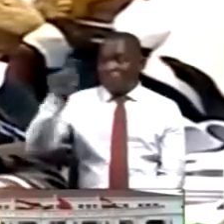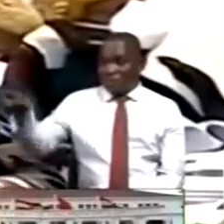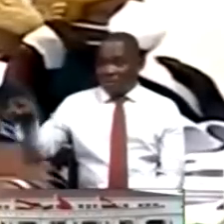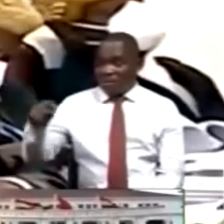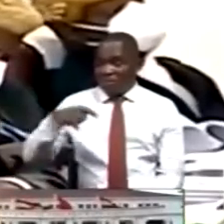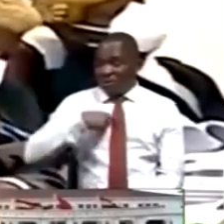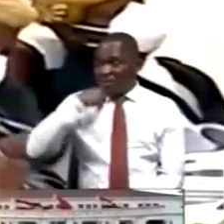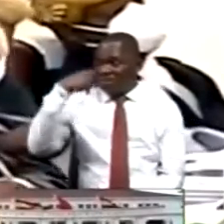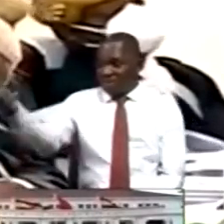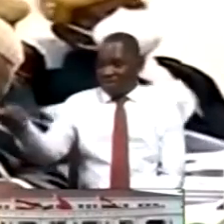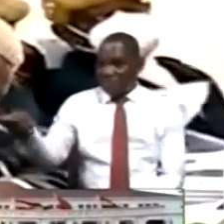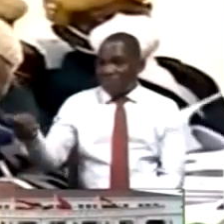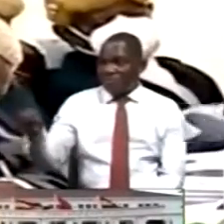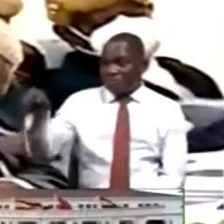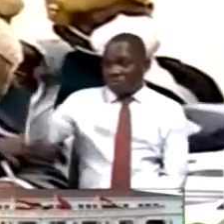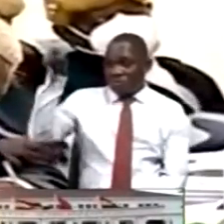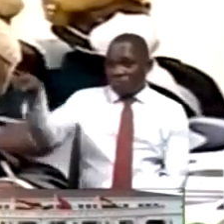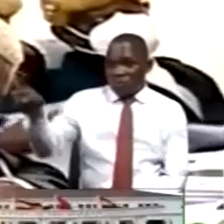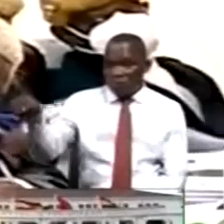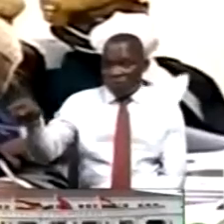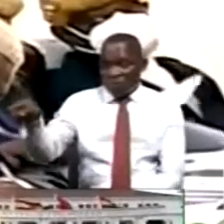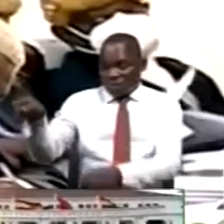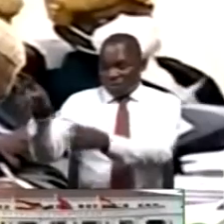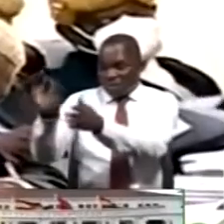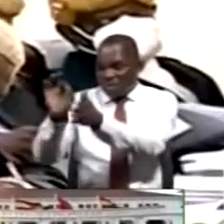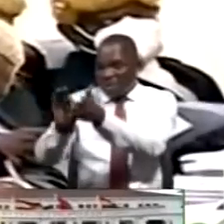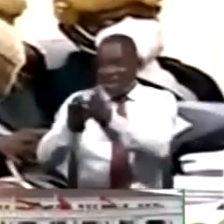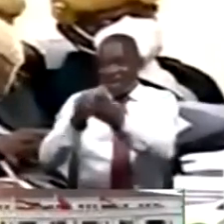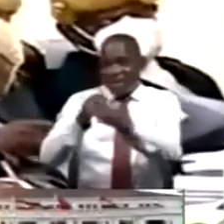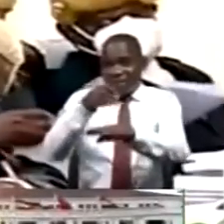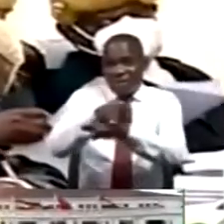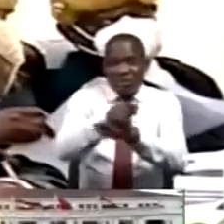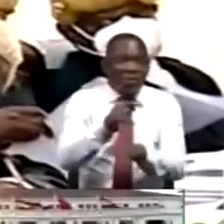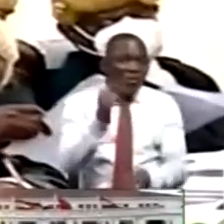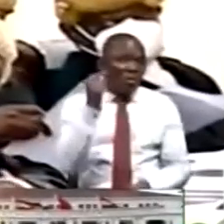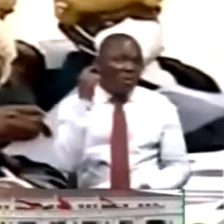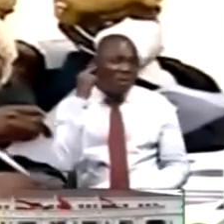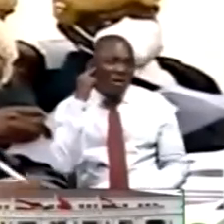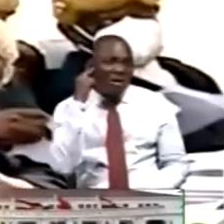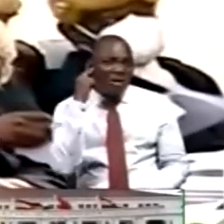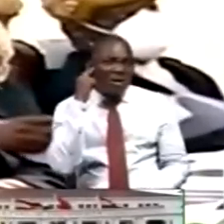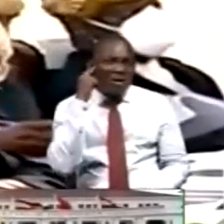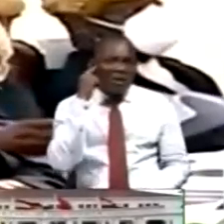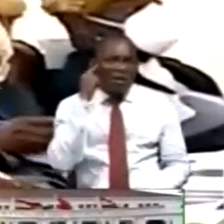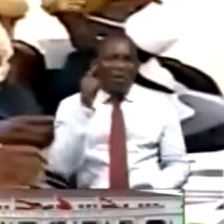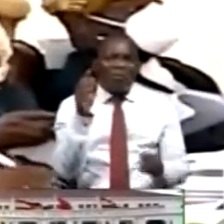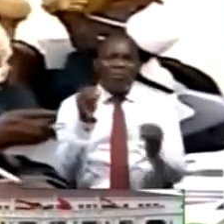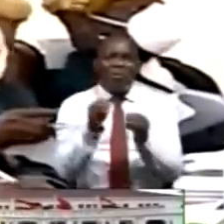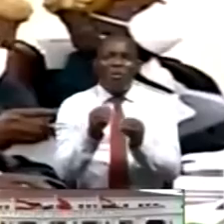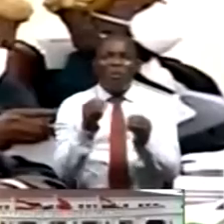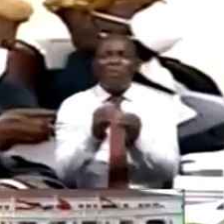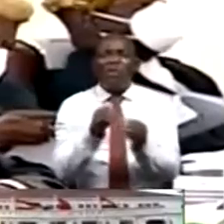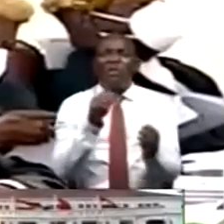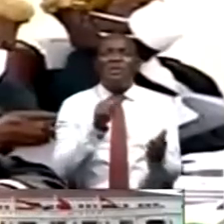I am further putting it to you that you couch them after you heard the wobbly testimonies of the